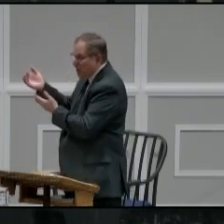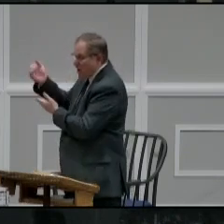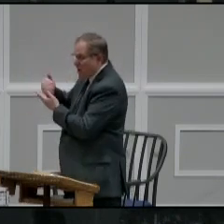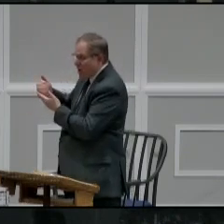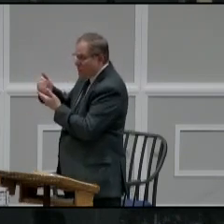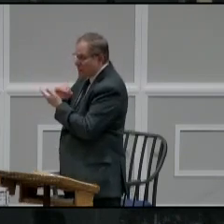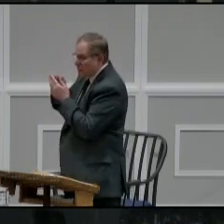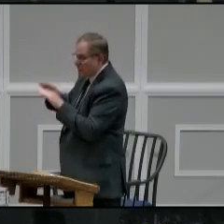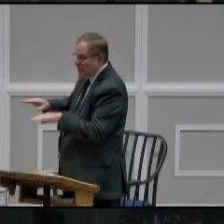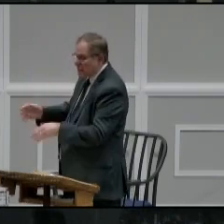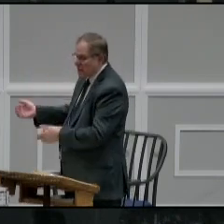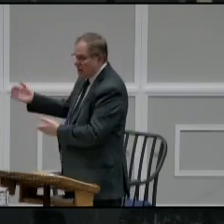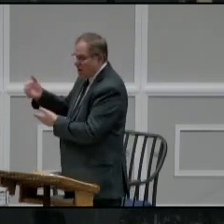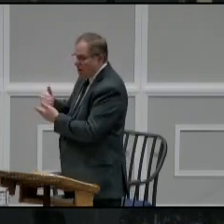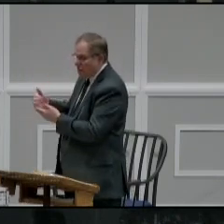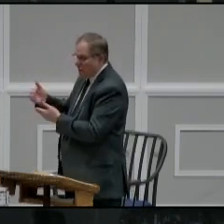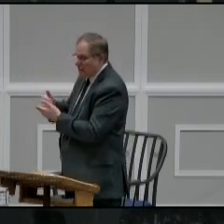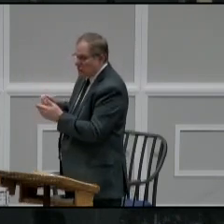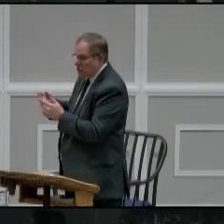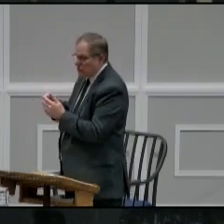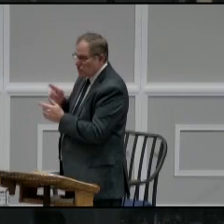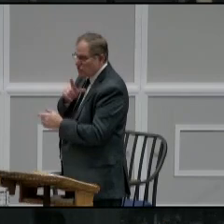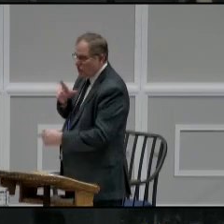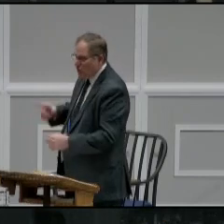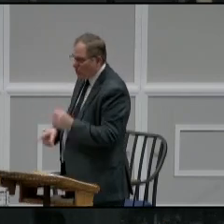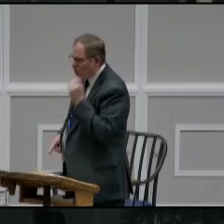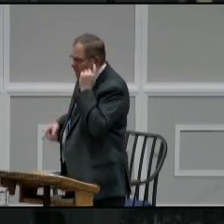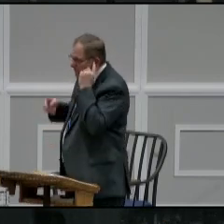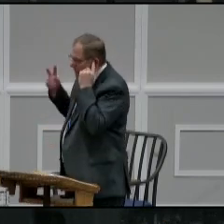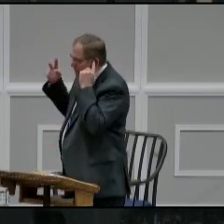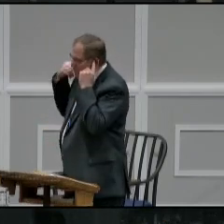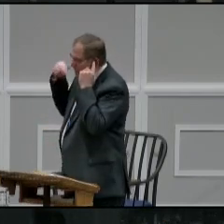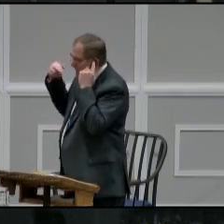offerings. Ooh, that looks real good, doesn't it? Real religious.